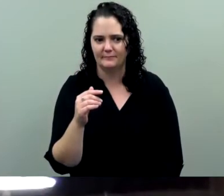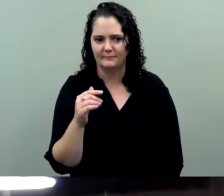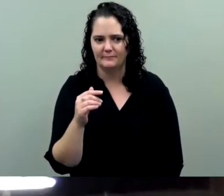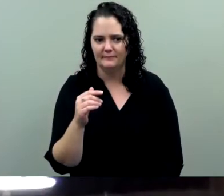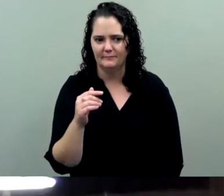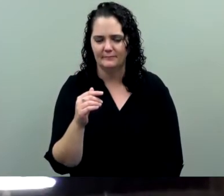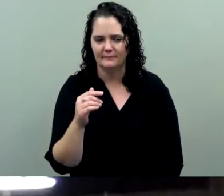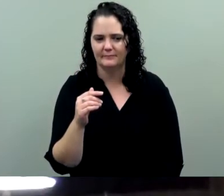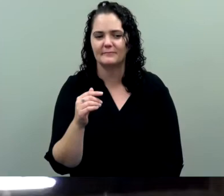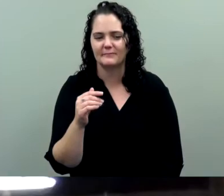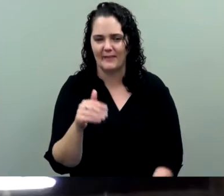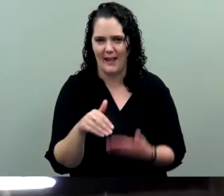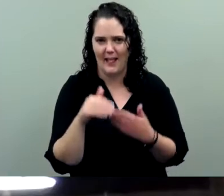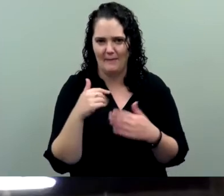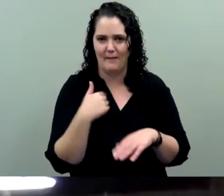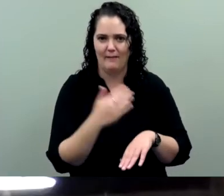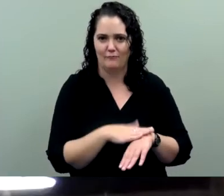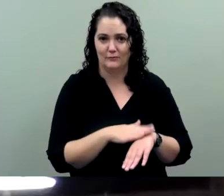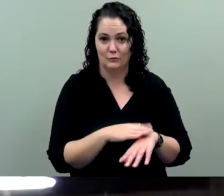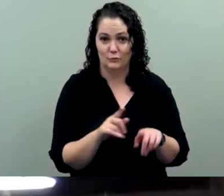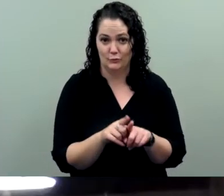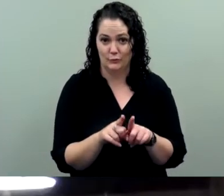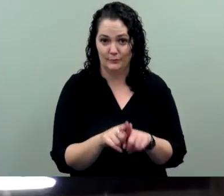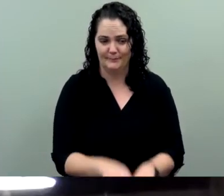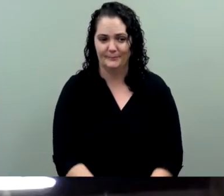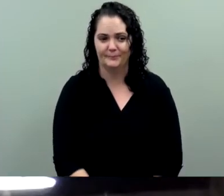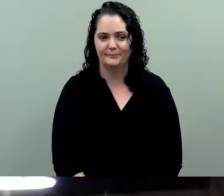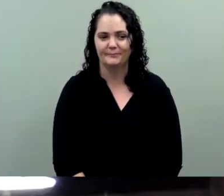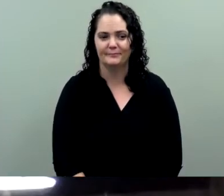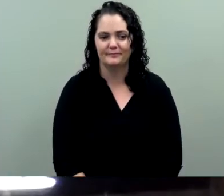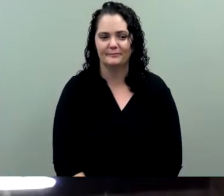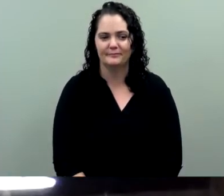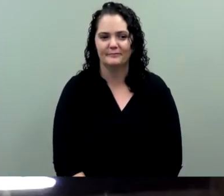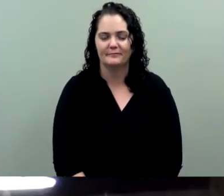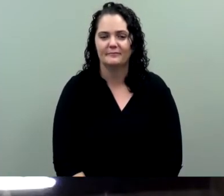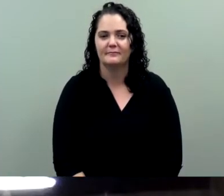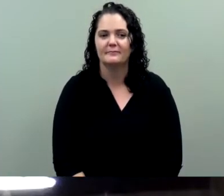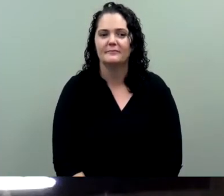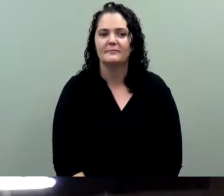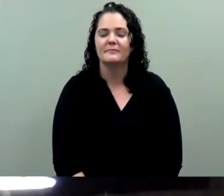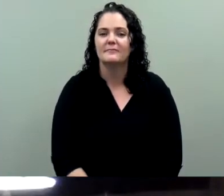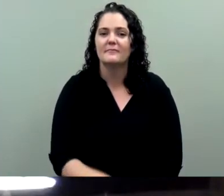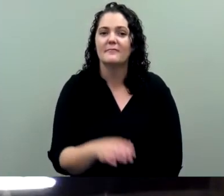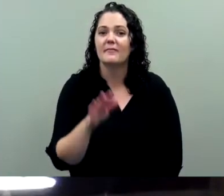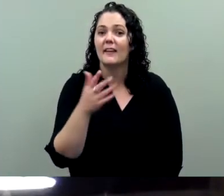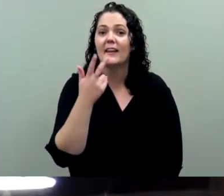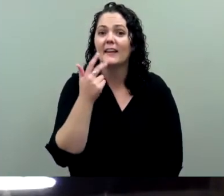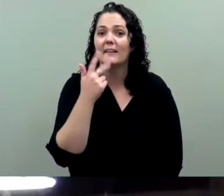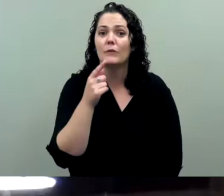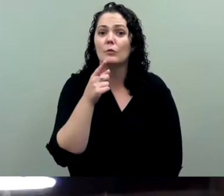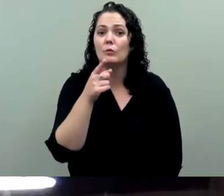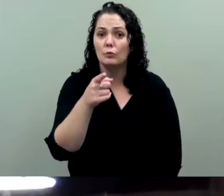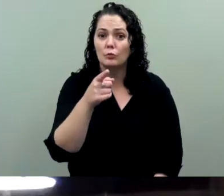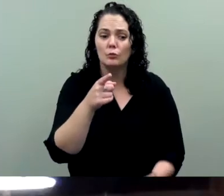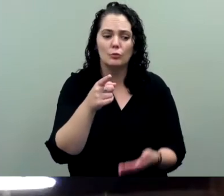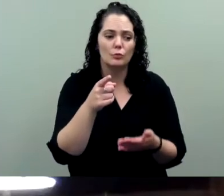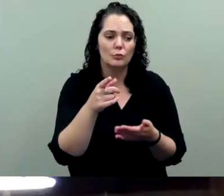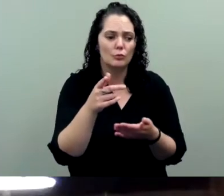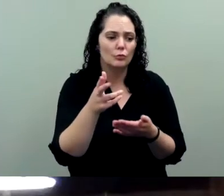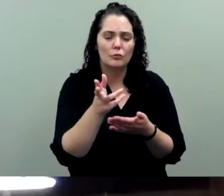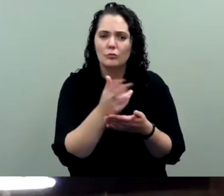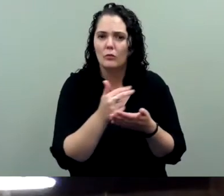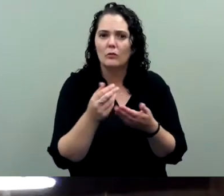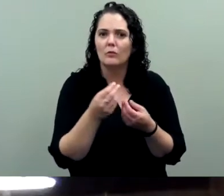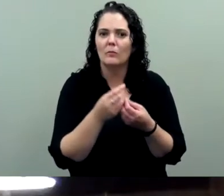wrist. And again, if anybody wants to at home, please document what you're doing. If anybody's drawing with your knees, with